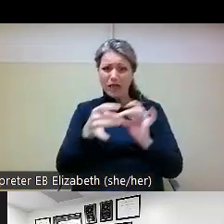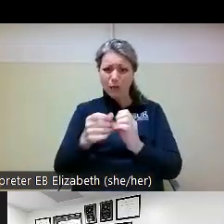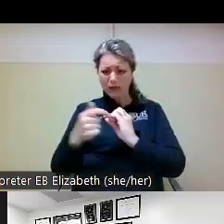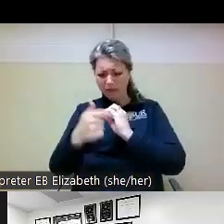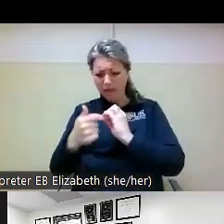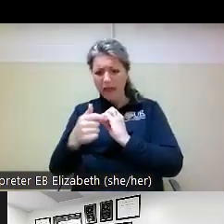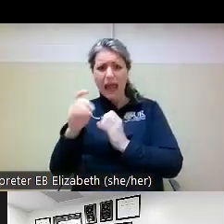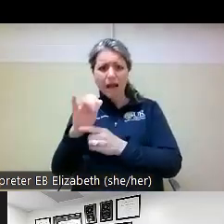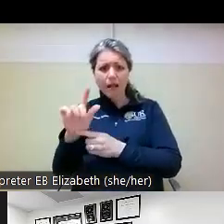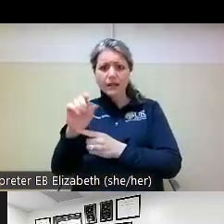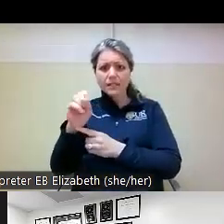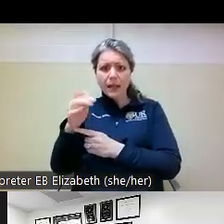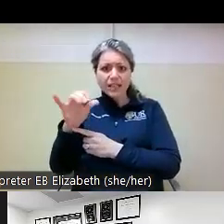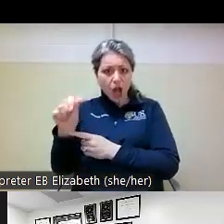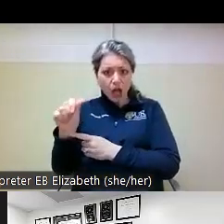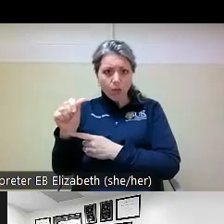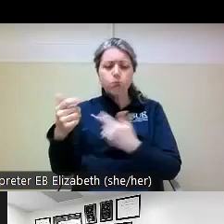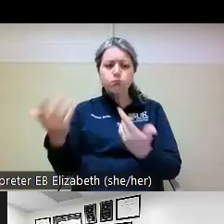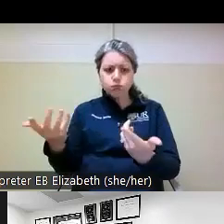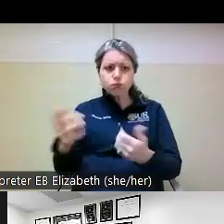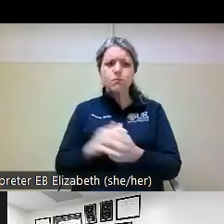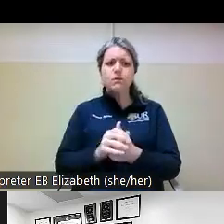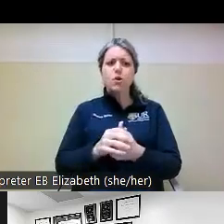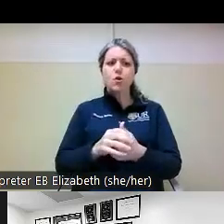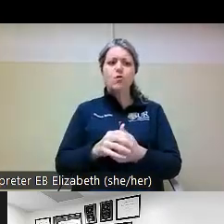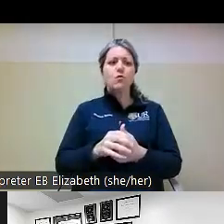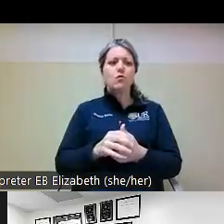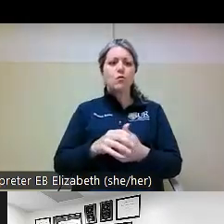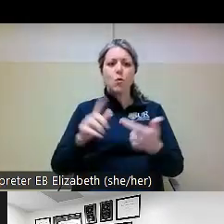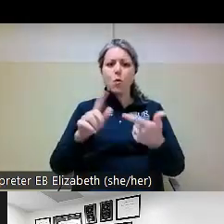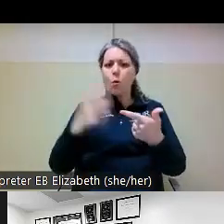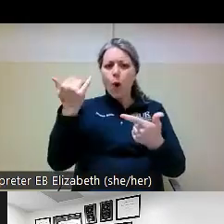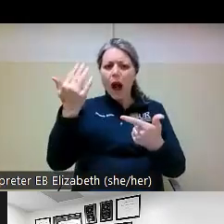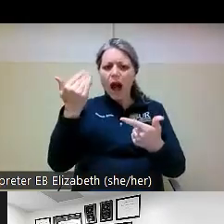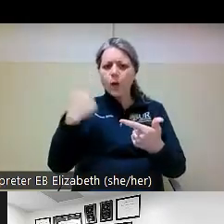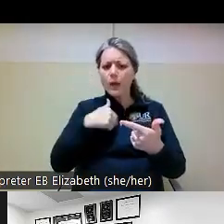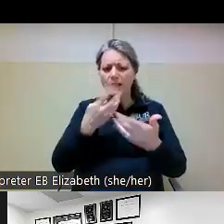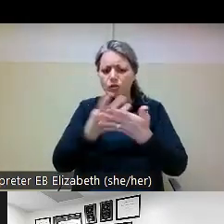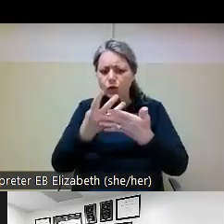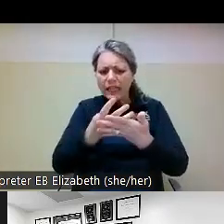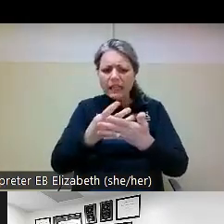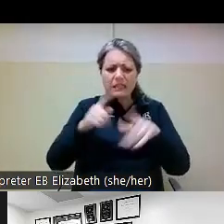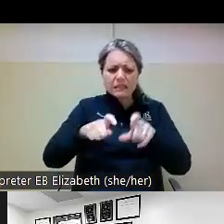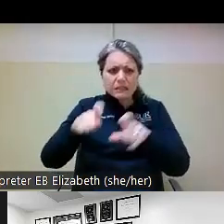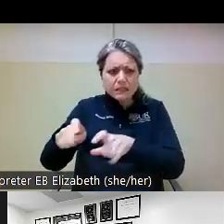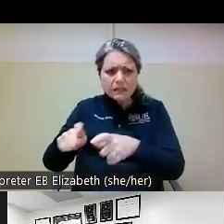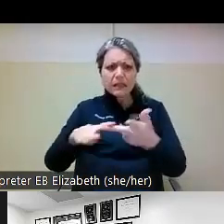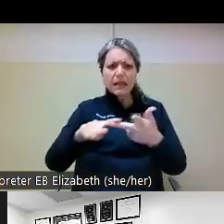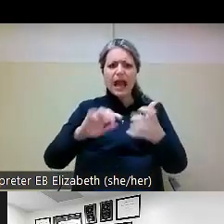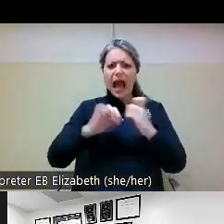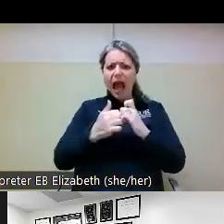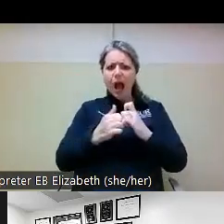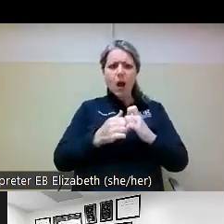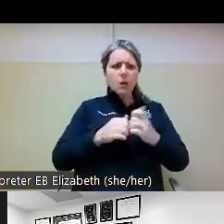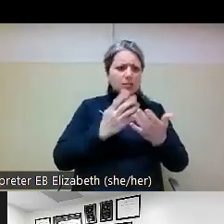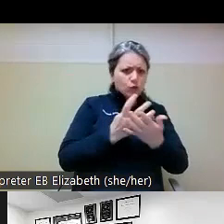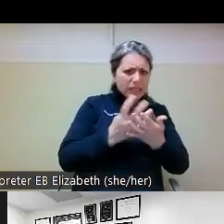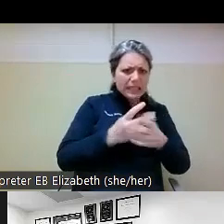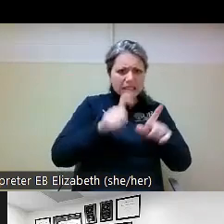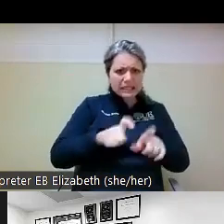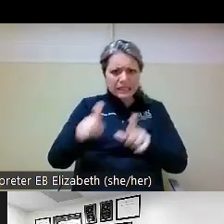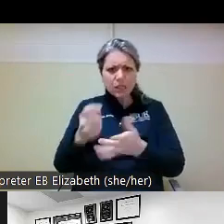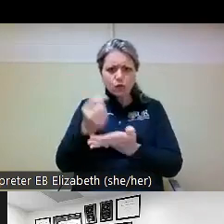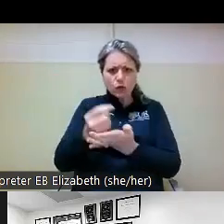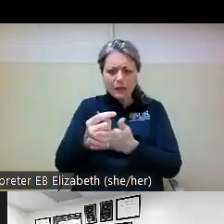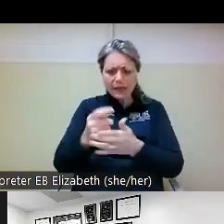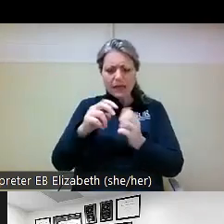dysplasia, and reason for screening for anal dysplasia, and screening methods, why we treat and how we treat,